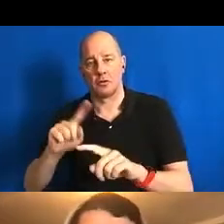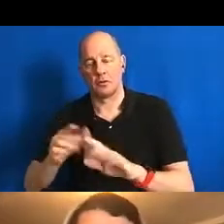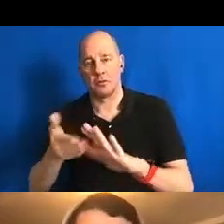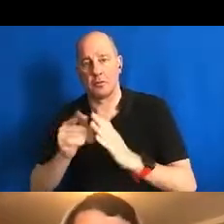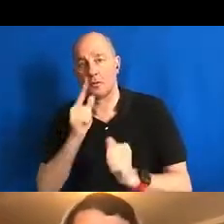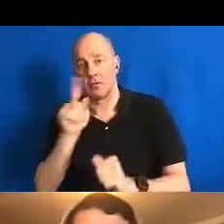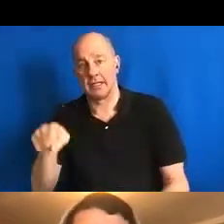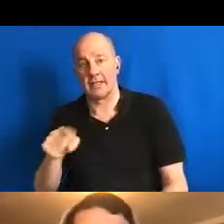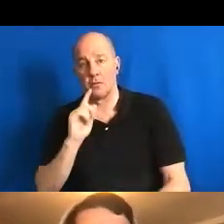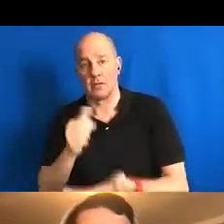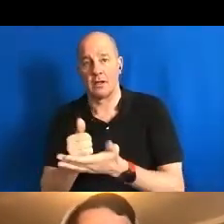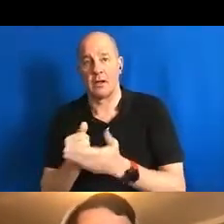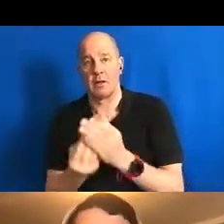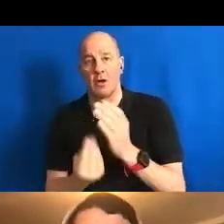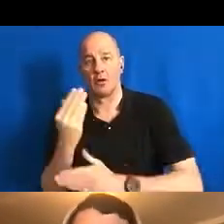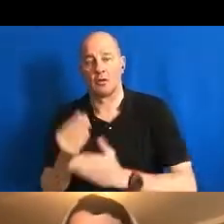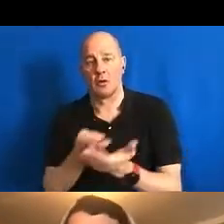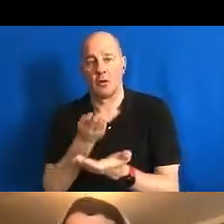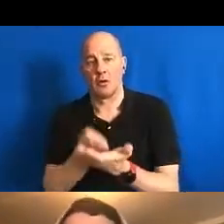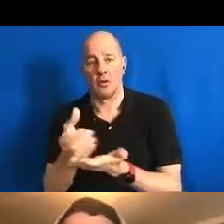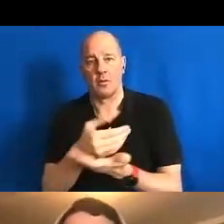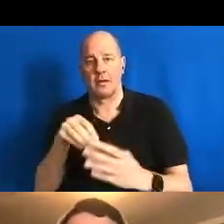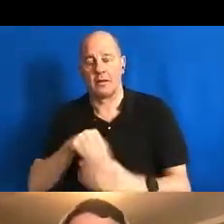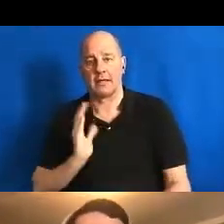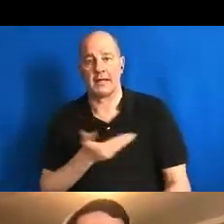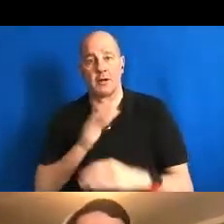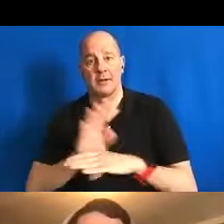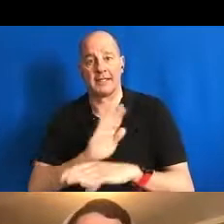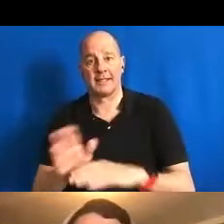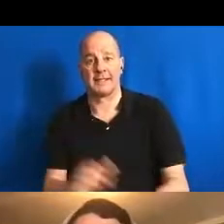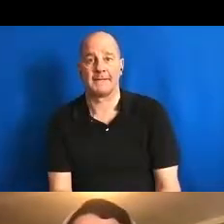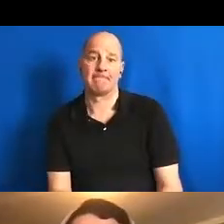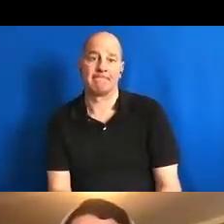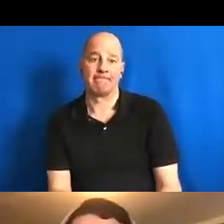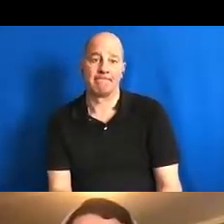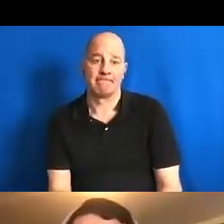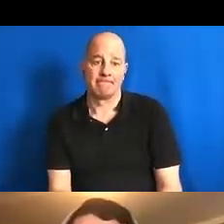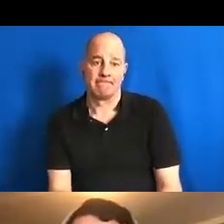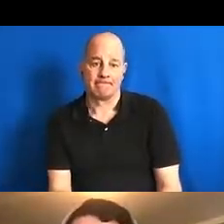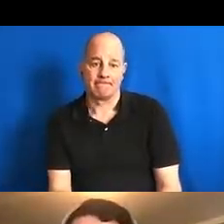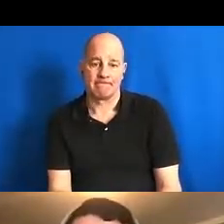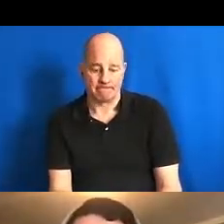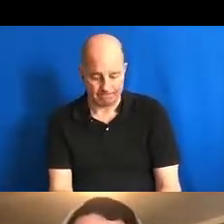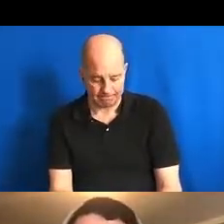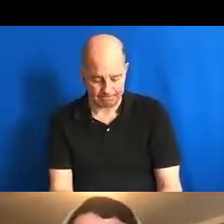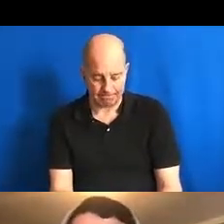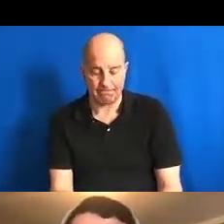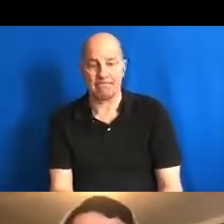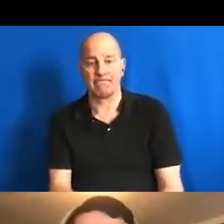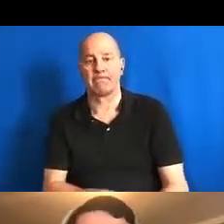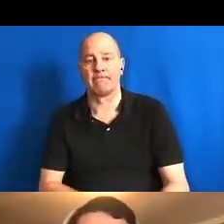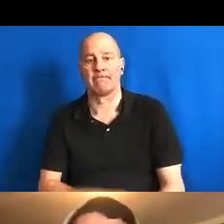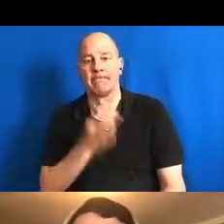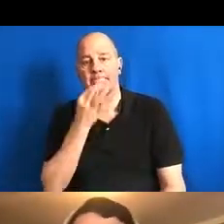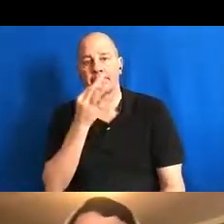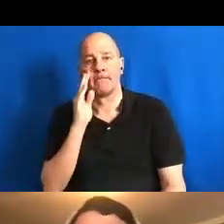in our businesses. So in a moment, we are going to have some breakout